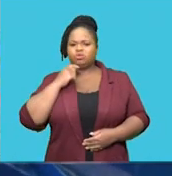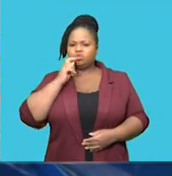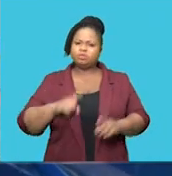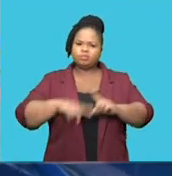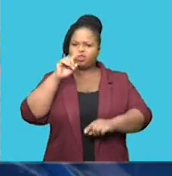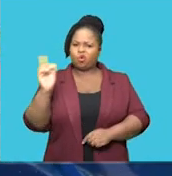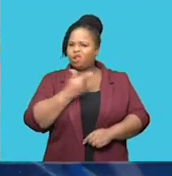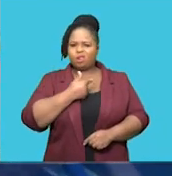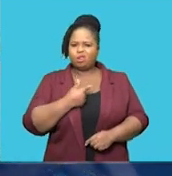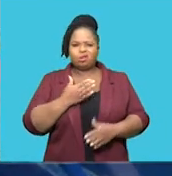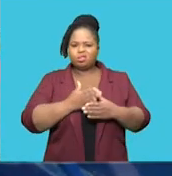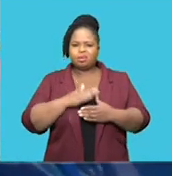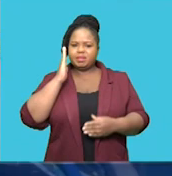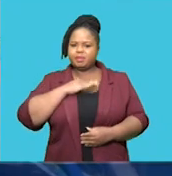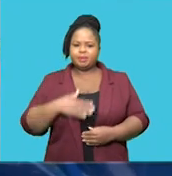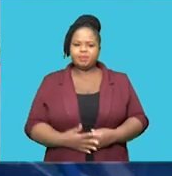organ.